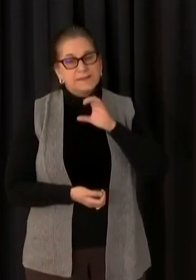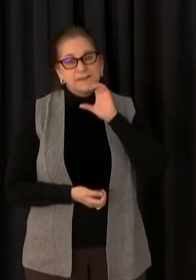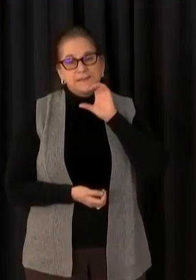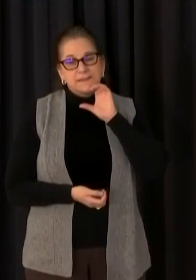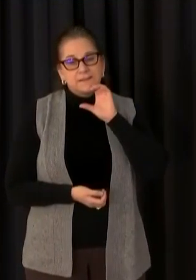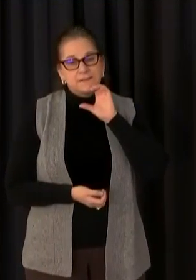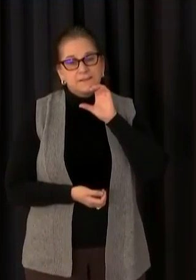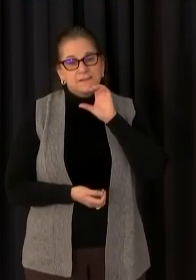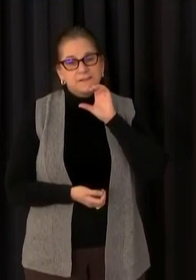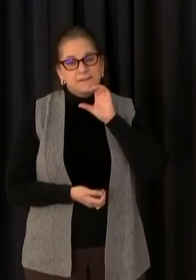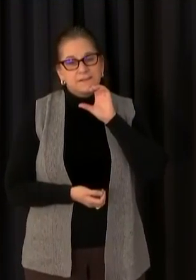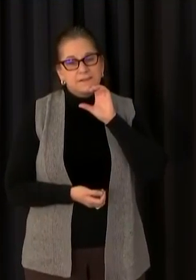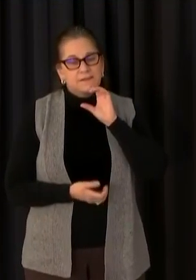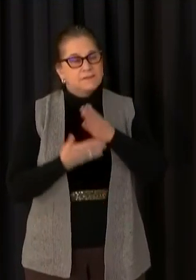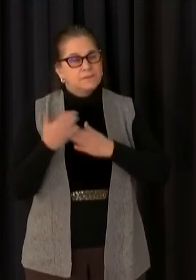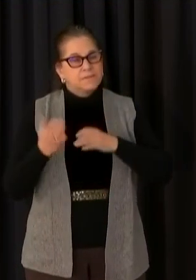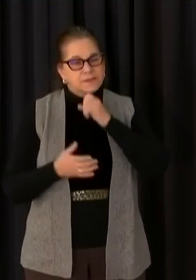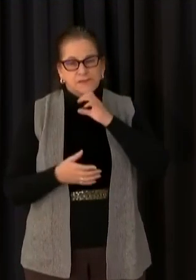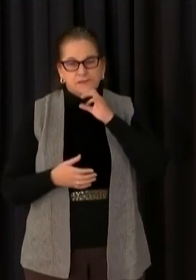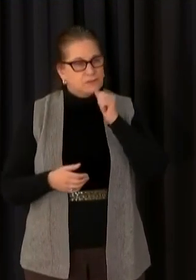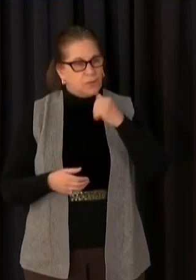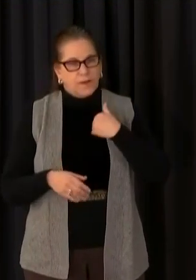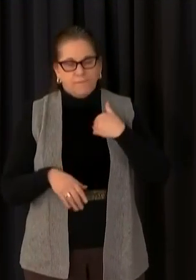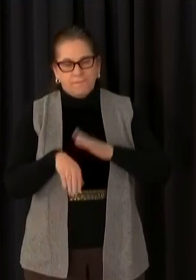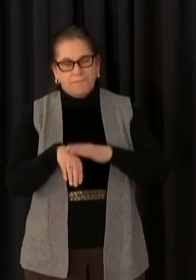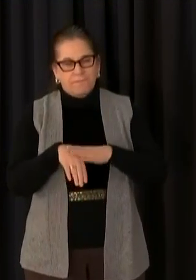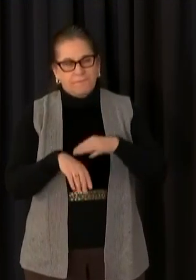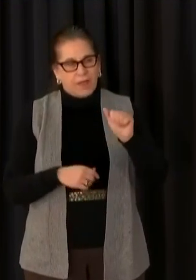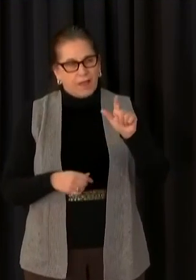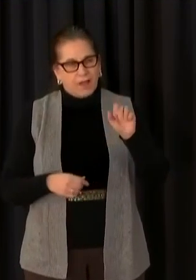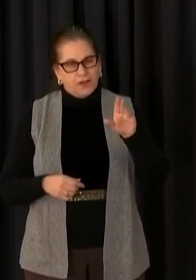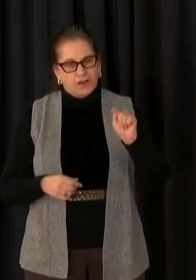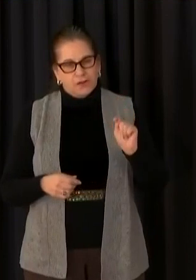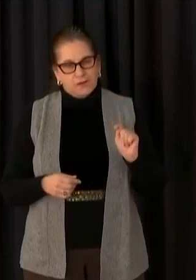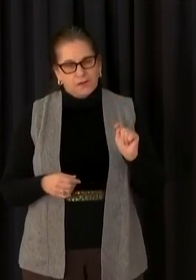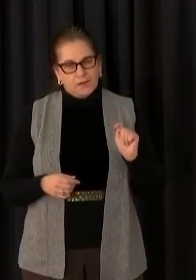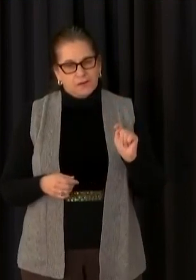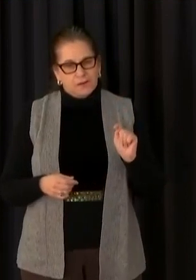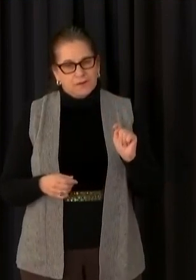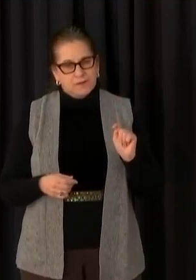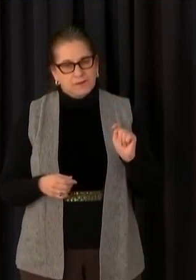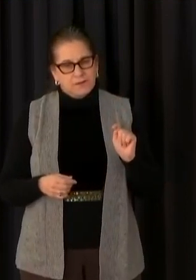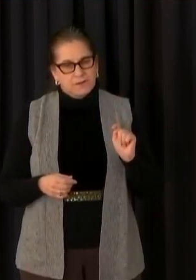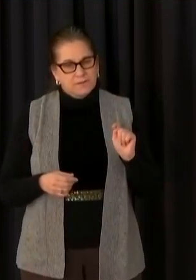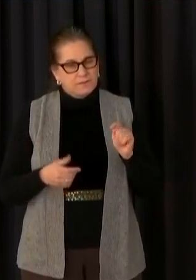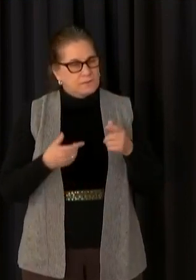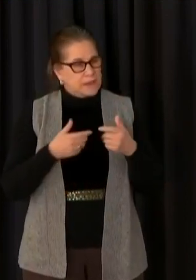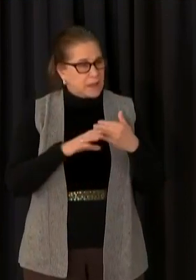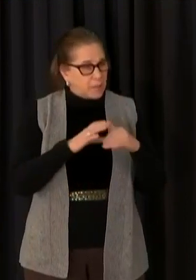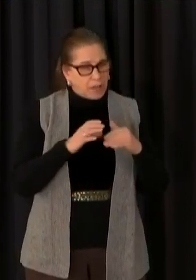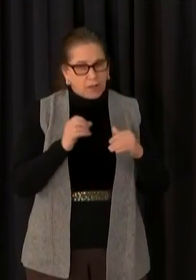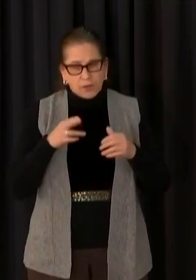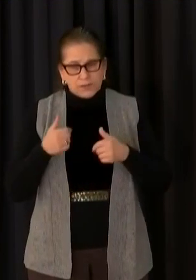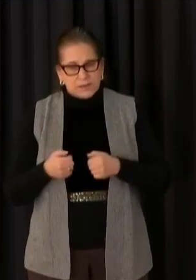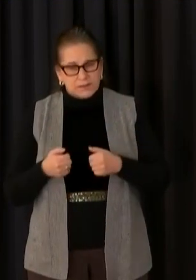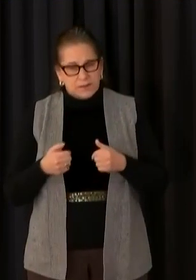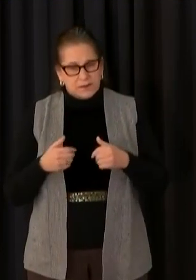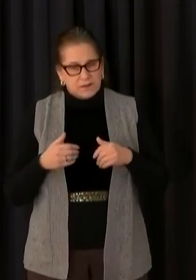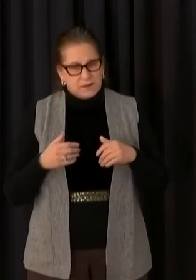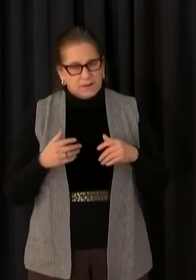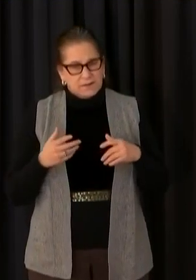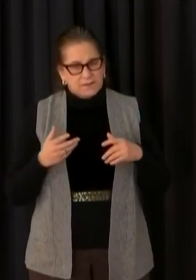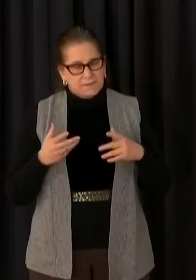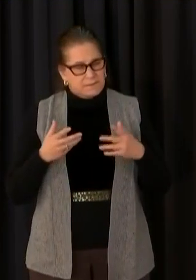receiving alerts via email and text message. Some also reported some glitches to the site.